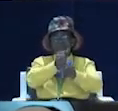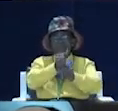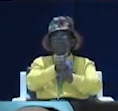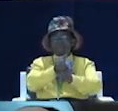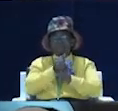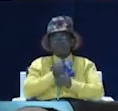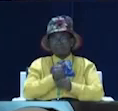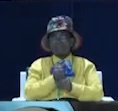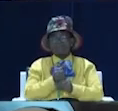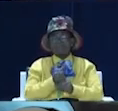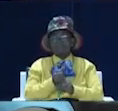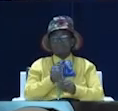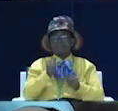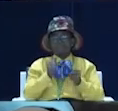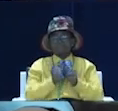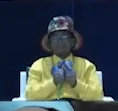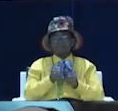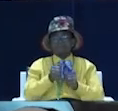within me.